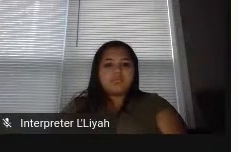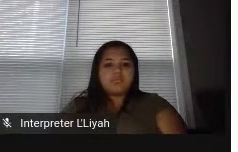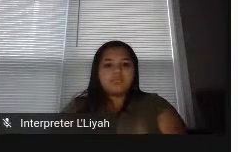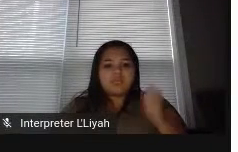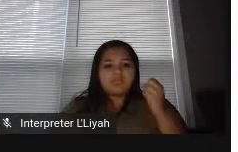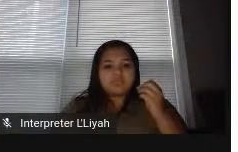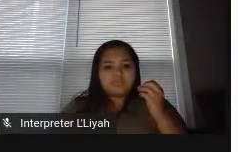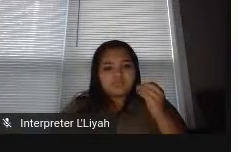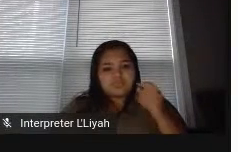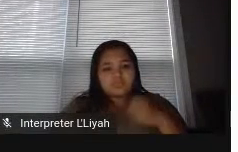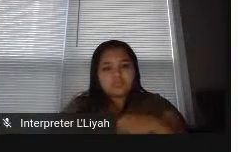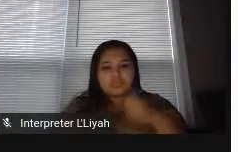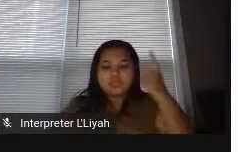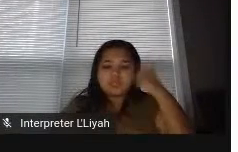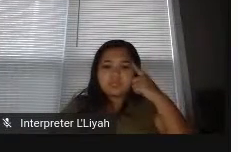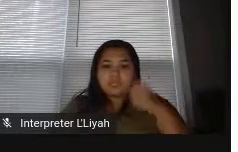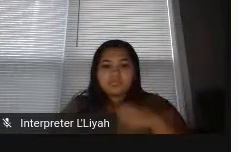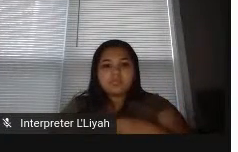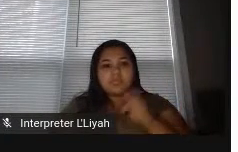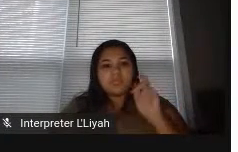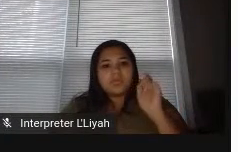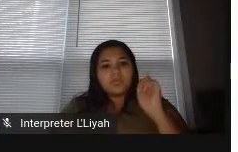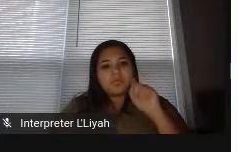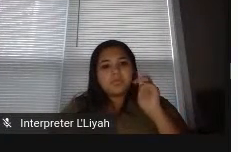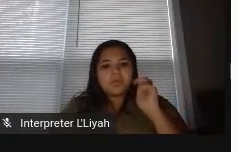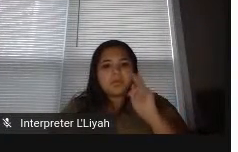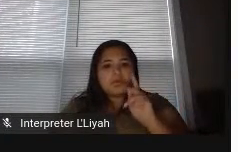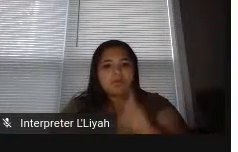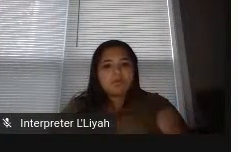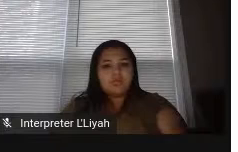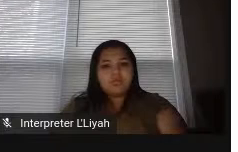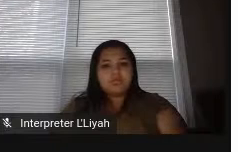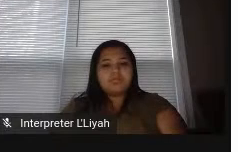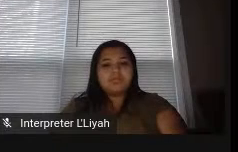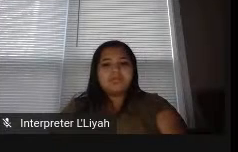Oh, I think I went back.